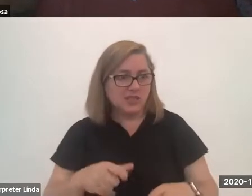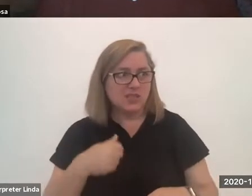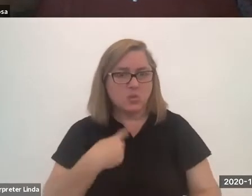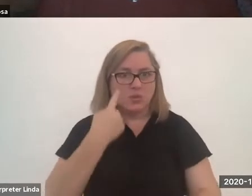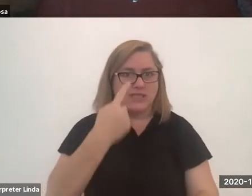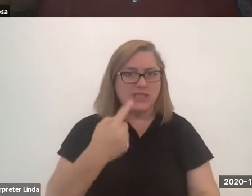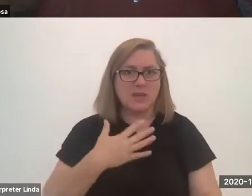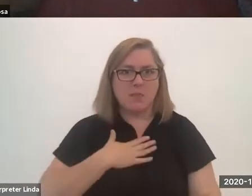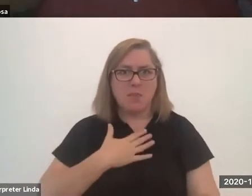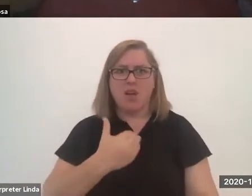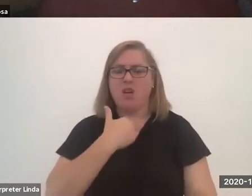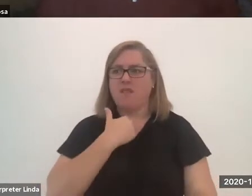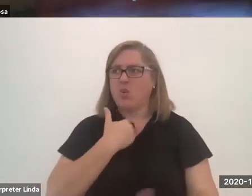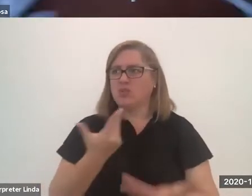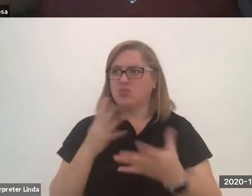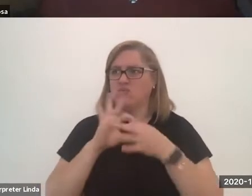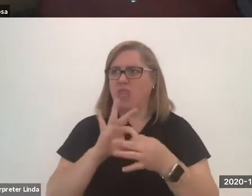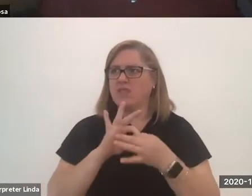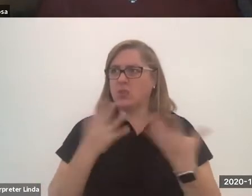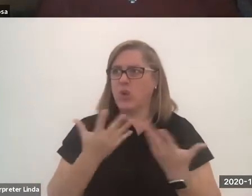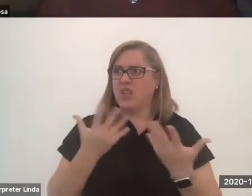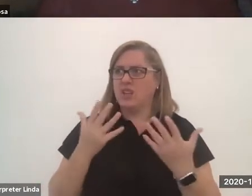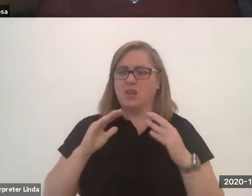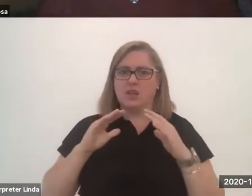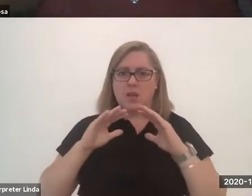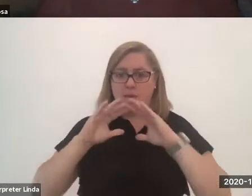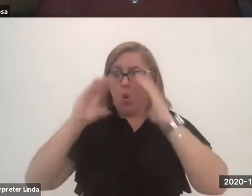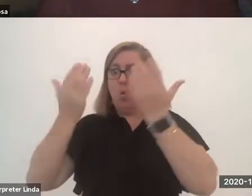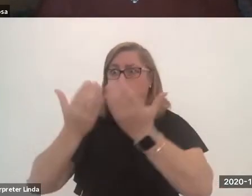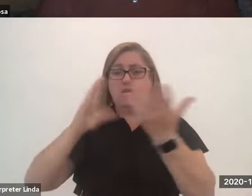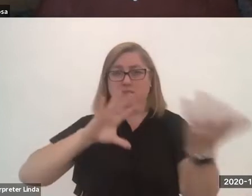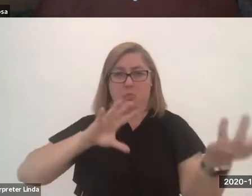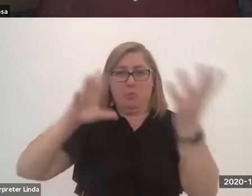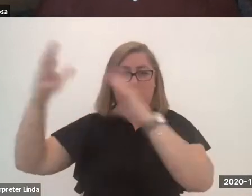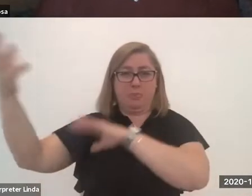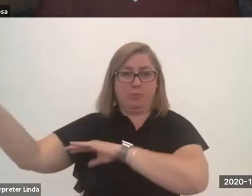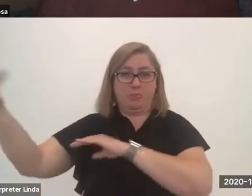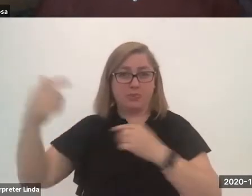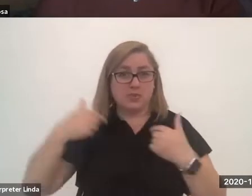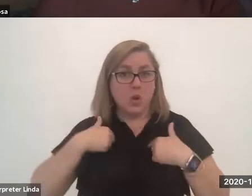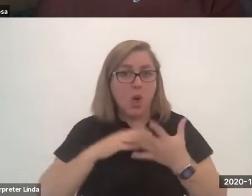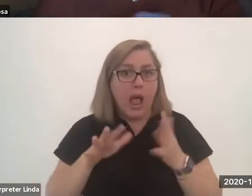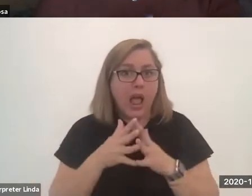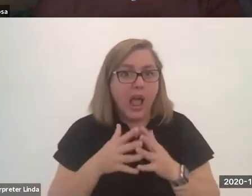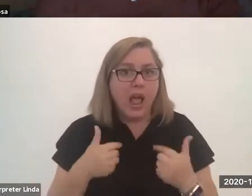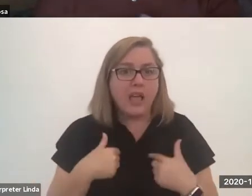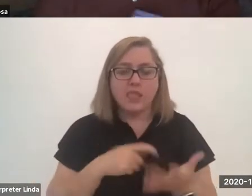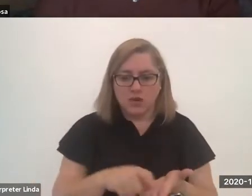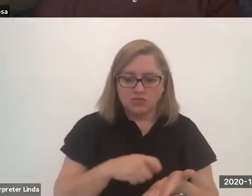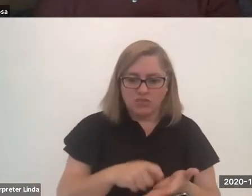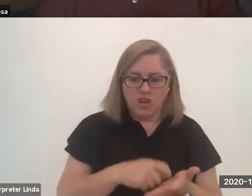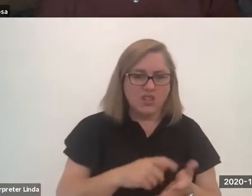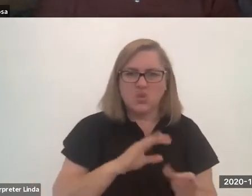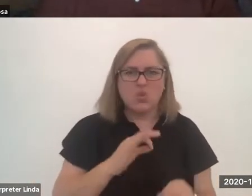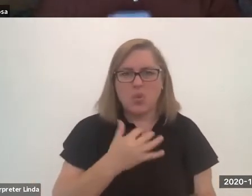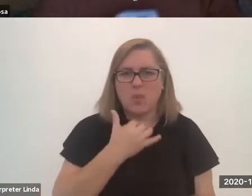my voice was kind of relevant when the whole world was kind of going into chaos. And so didn't really write for a little bit. And then I put out a